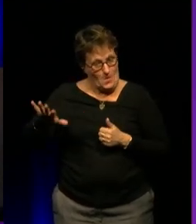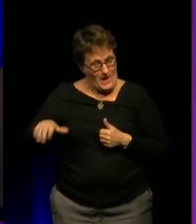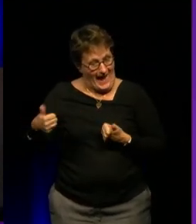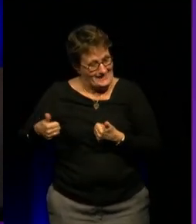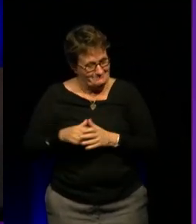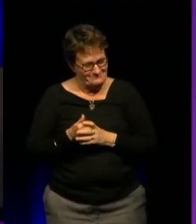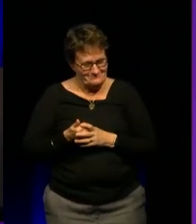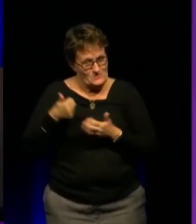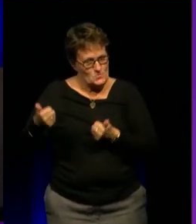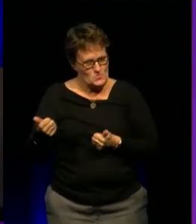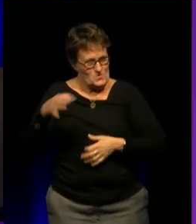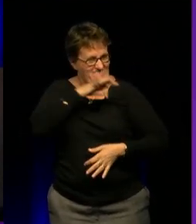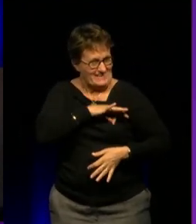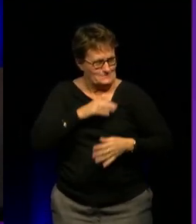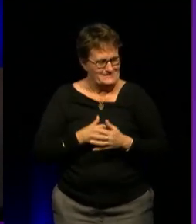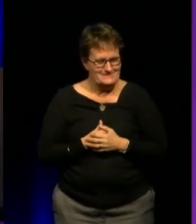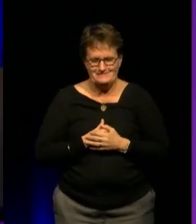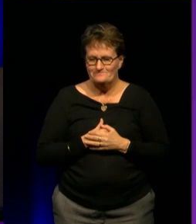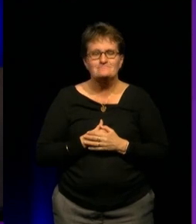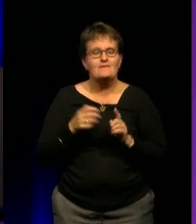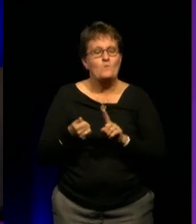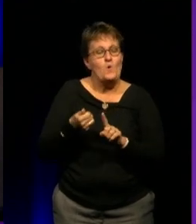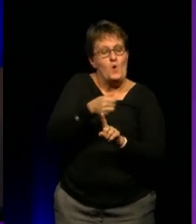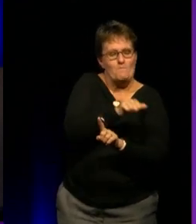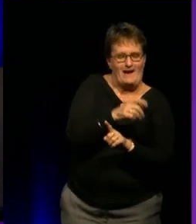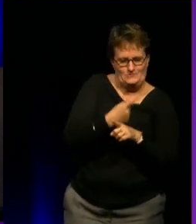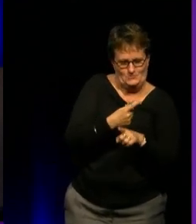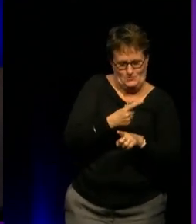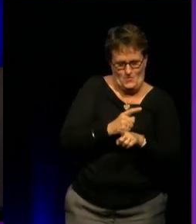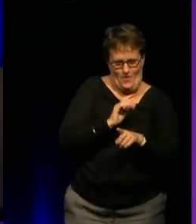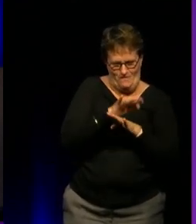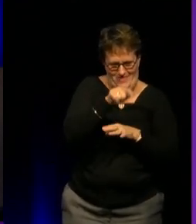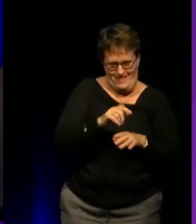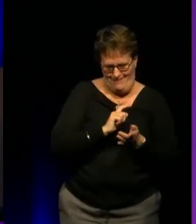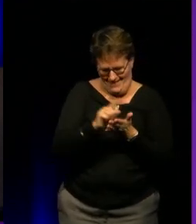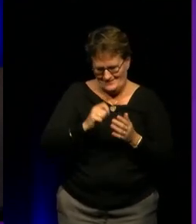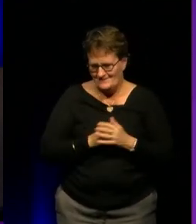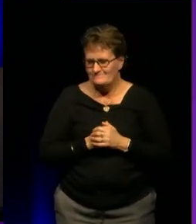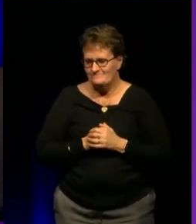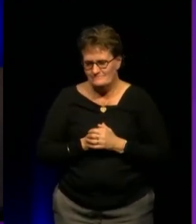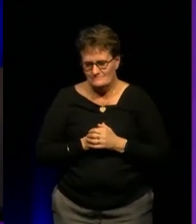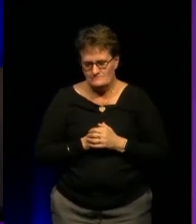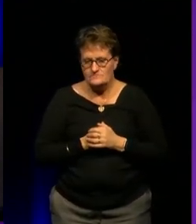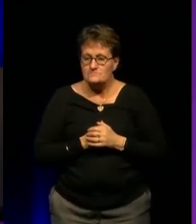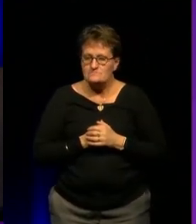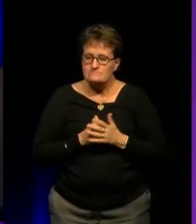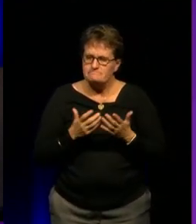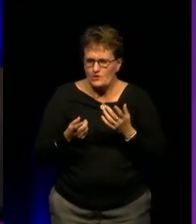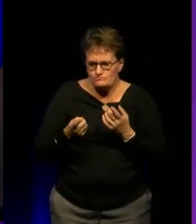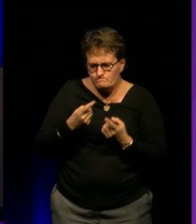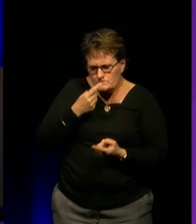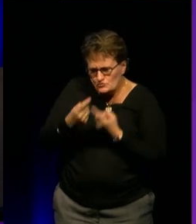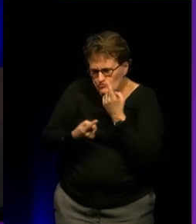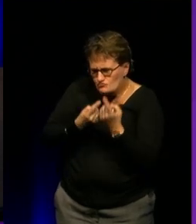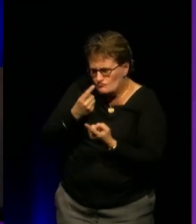well. He's done okay. We'll come back to your board and the directors and so on, how important they've been to you. But describe what Vicky